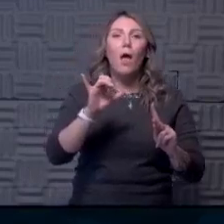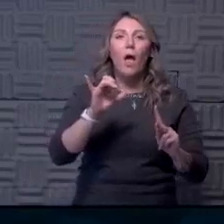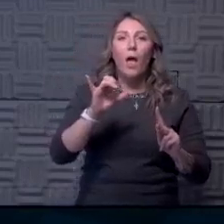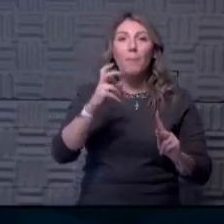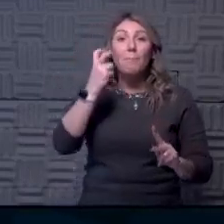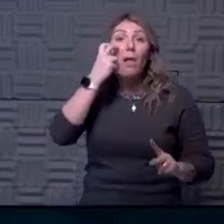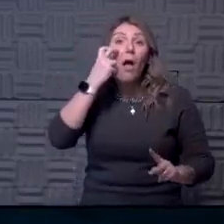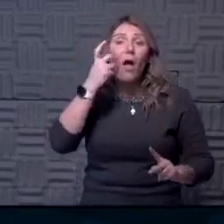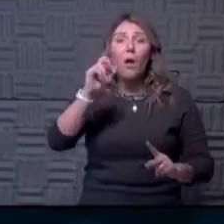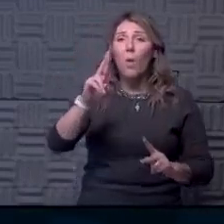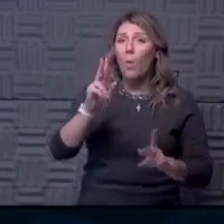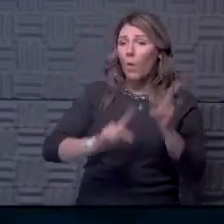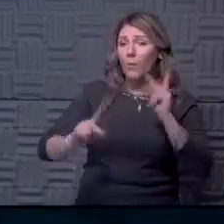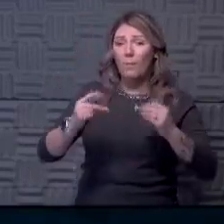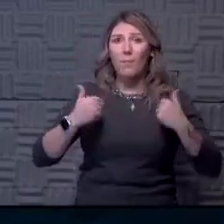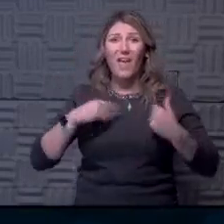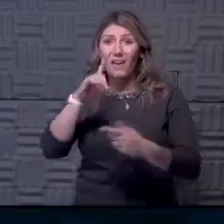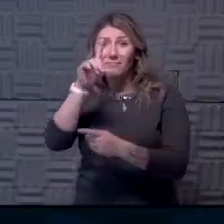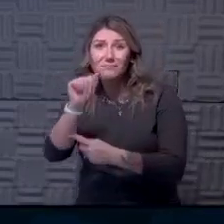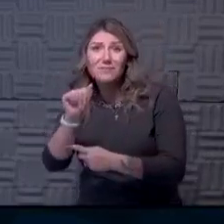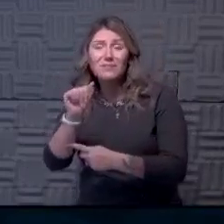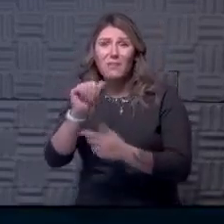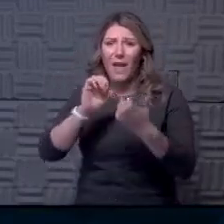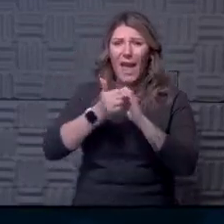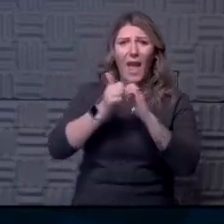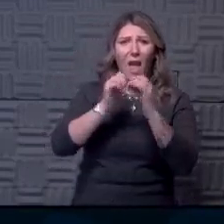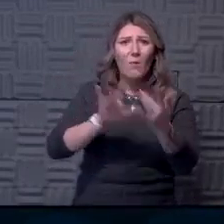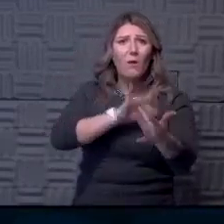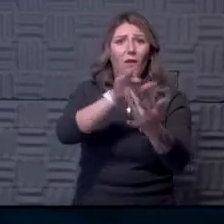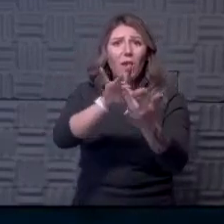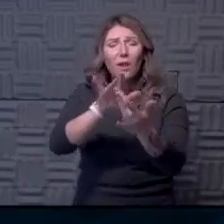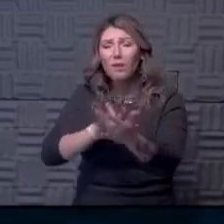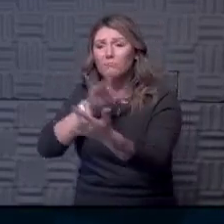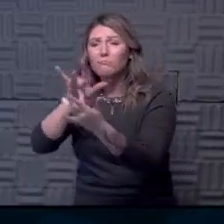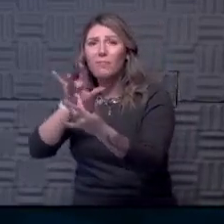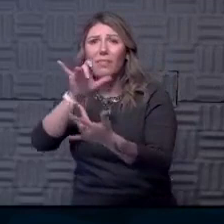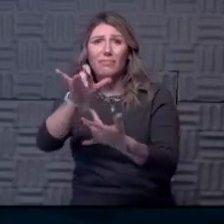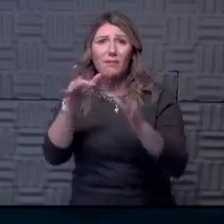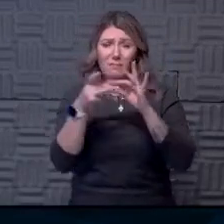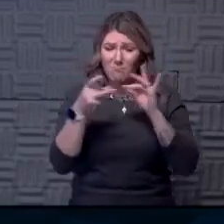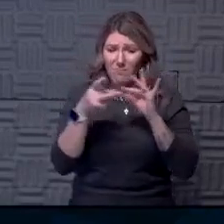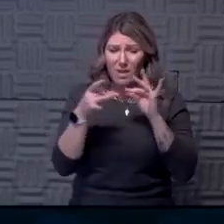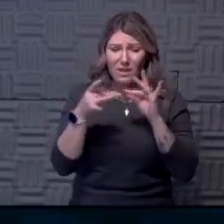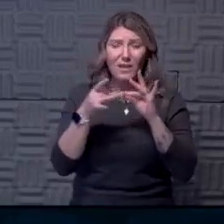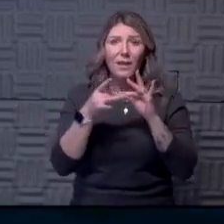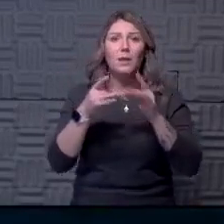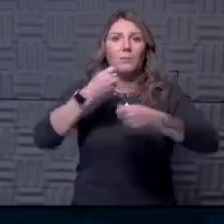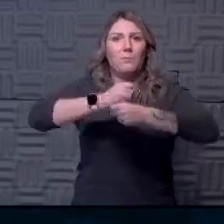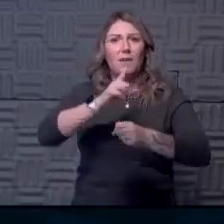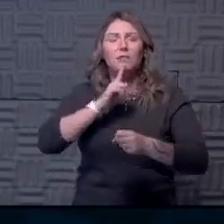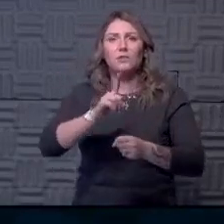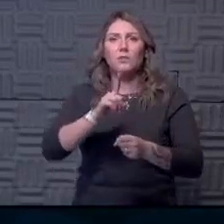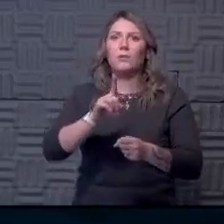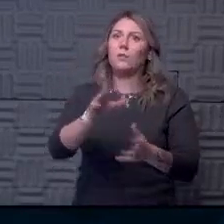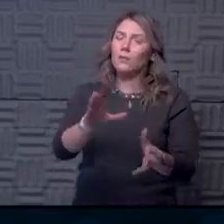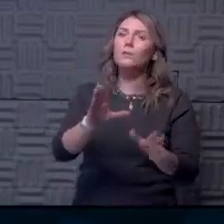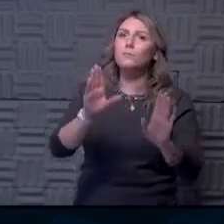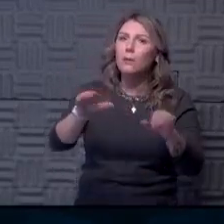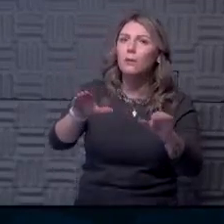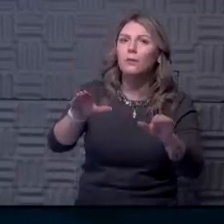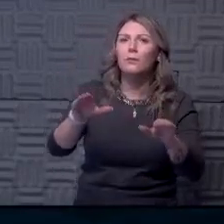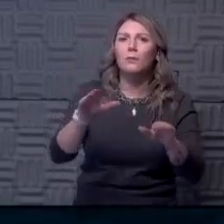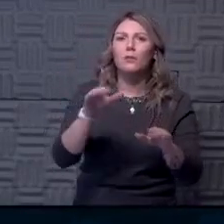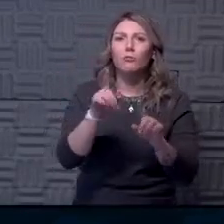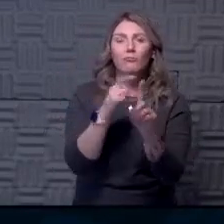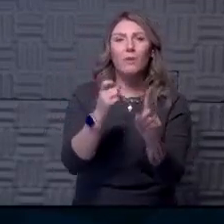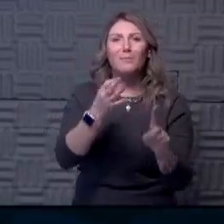with disabilities. How are we reaching out and giving that message, assuring them that there has been enough, like from an